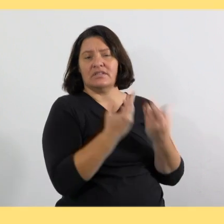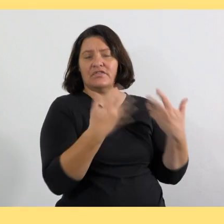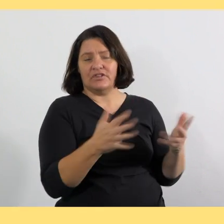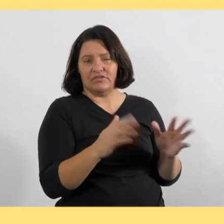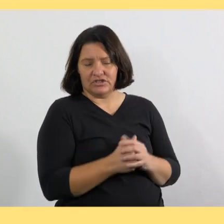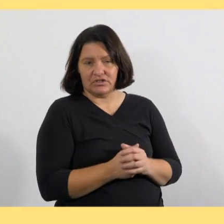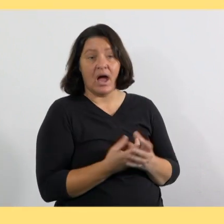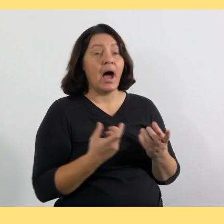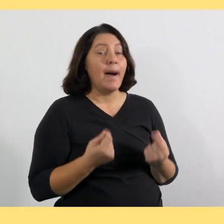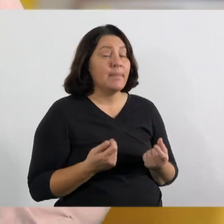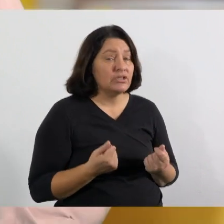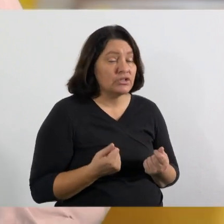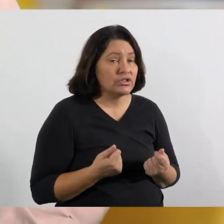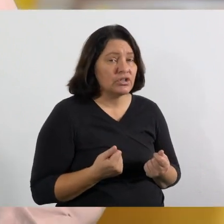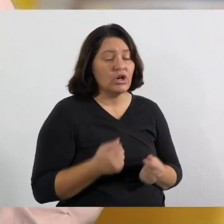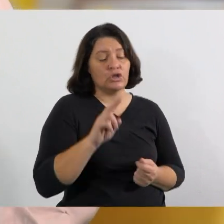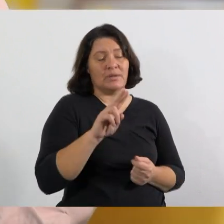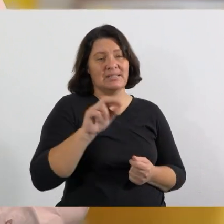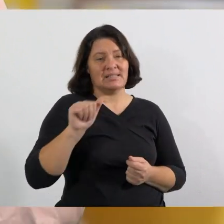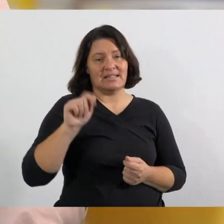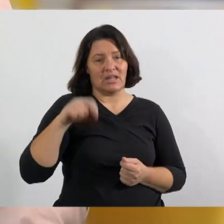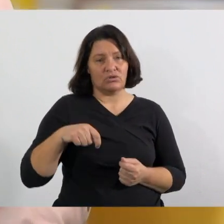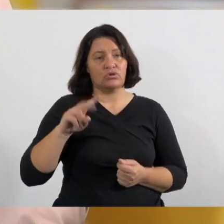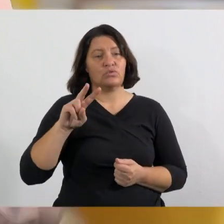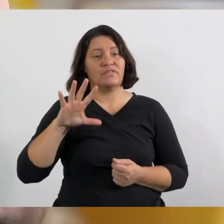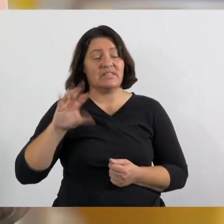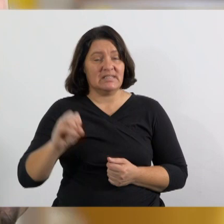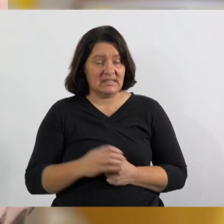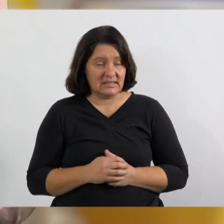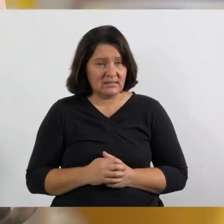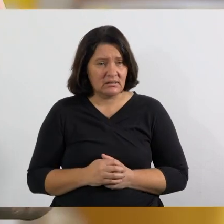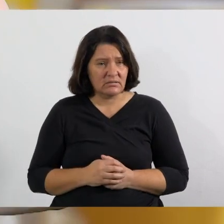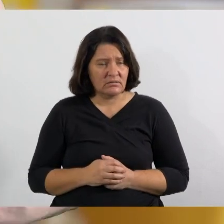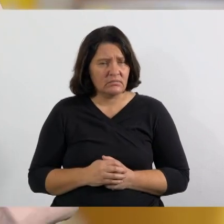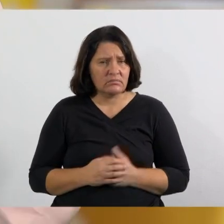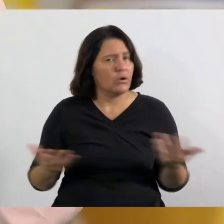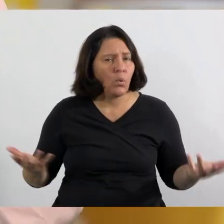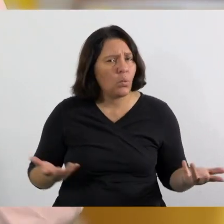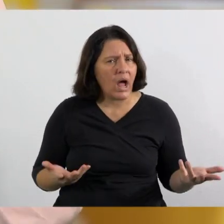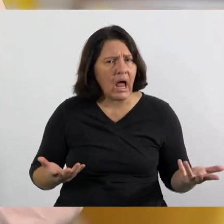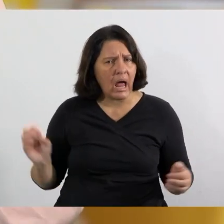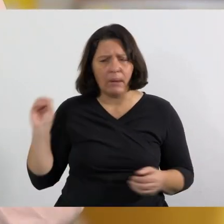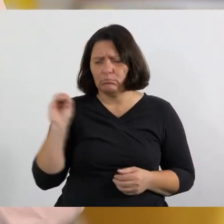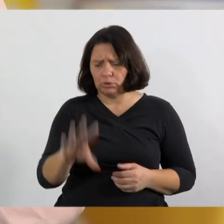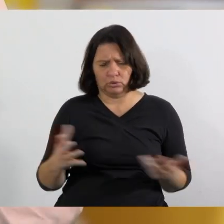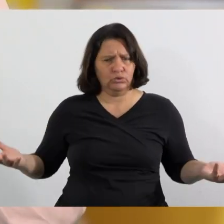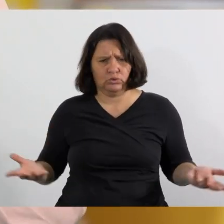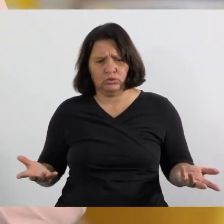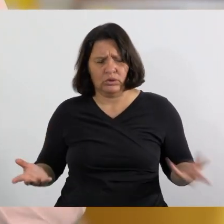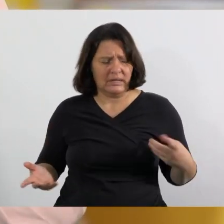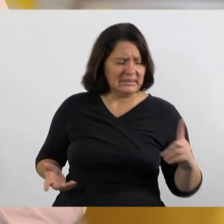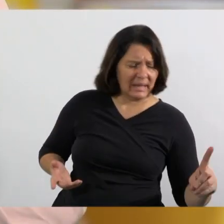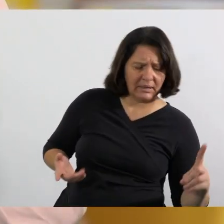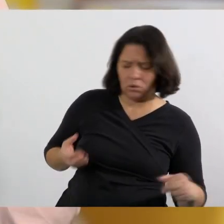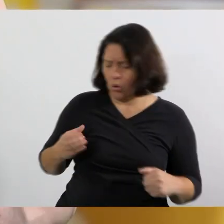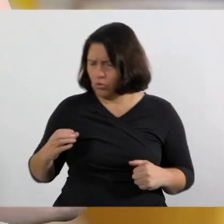26,250. So the question then is, where do you think I must post it? To the debit or to the credit side of my stock account? You have to